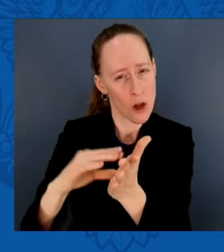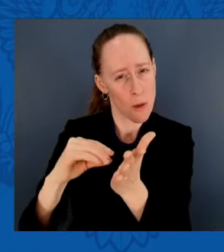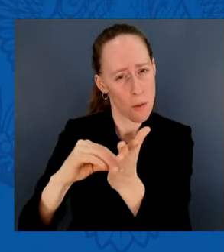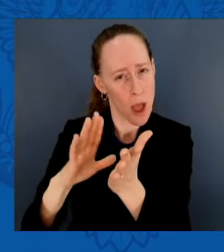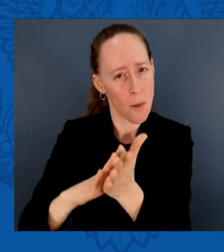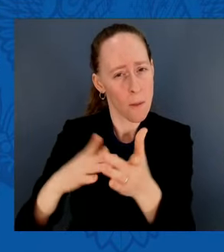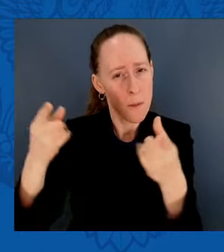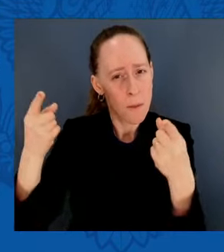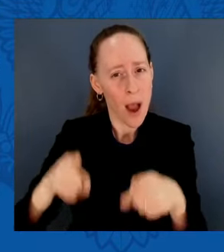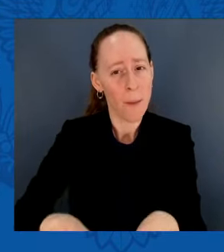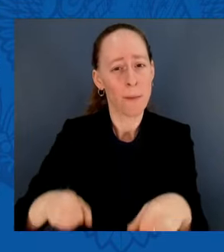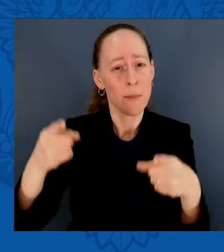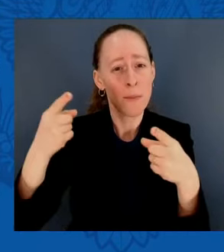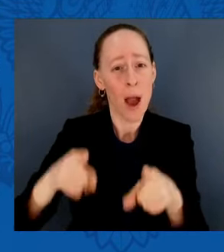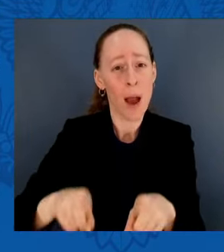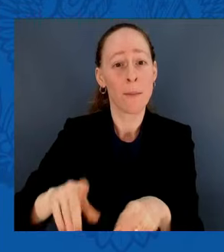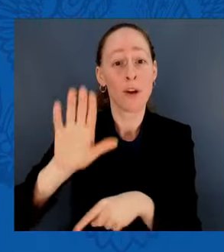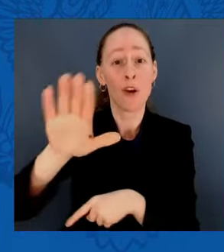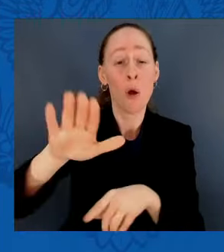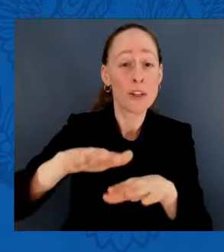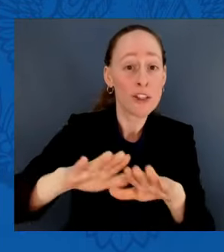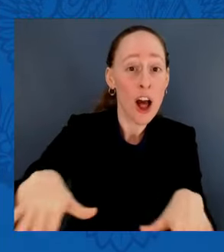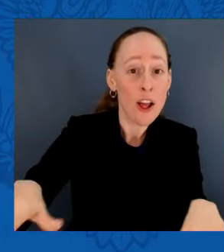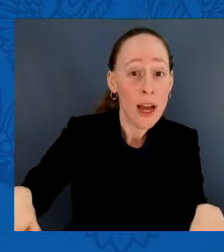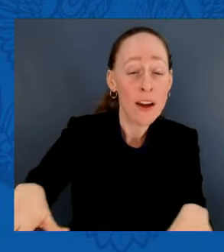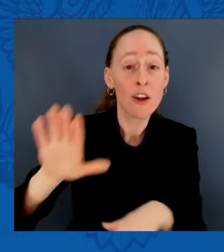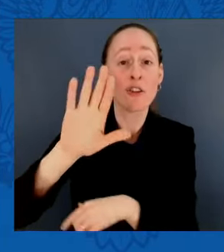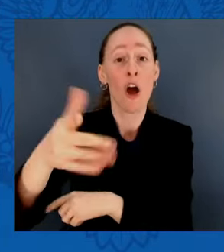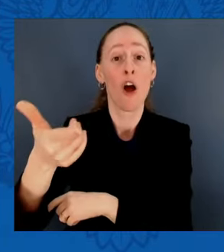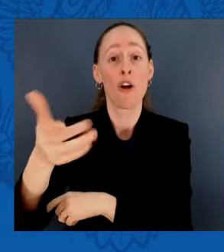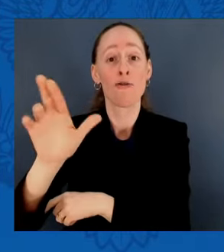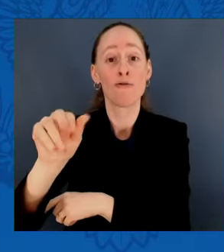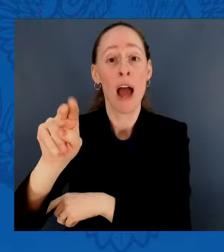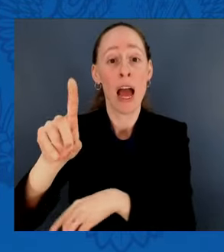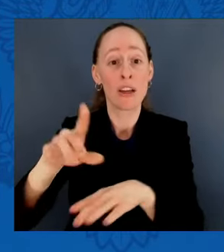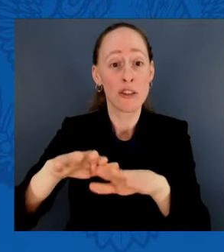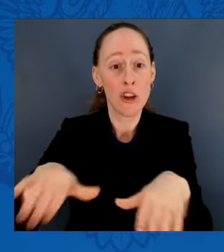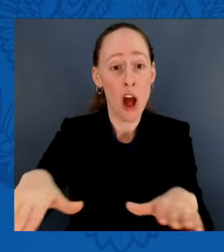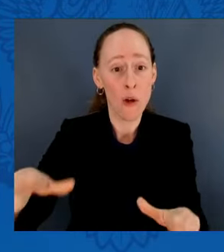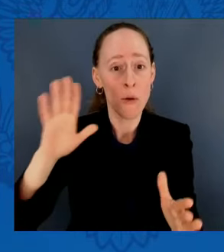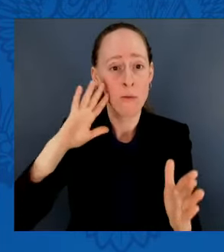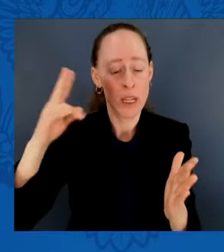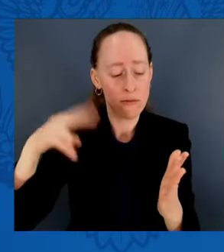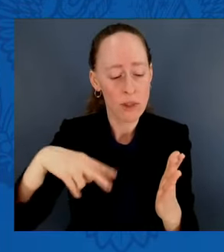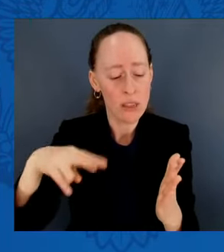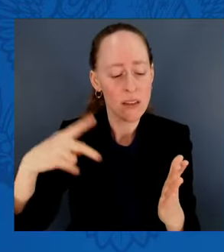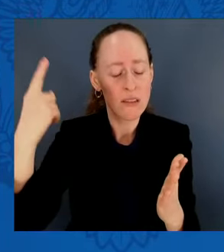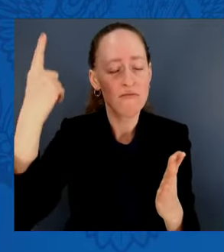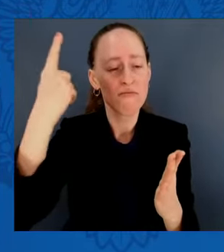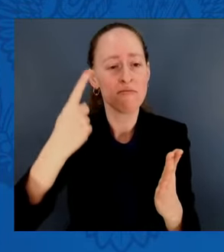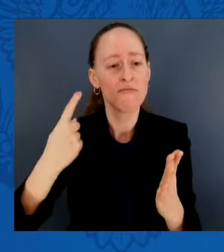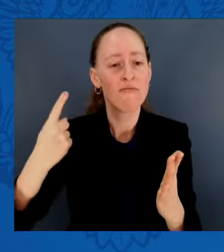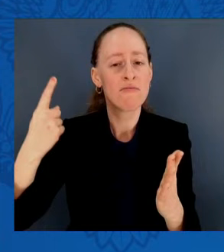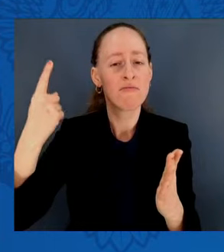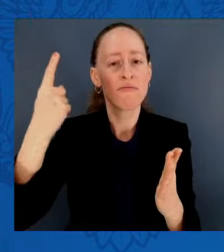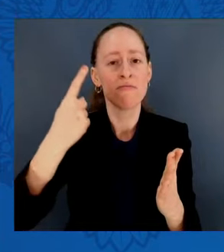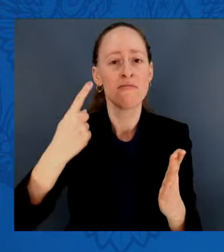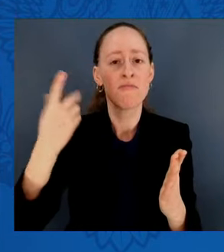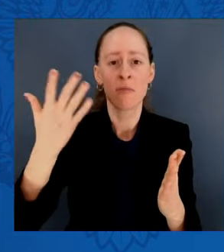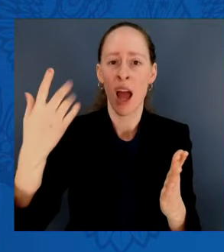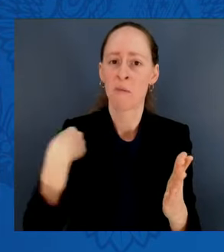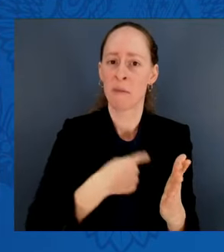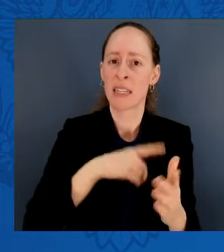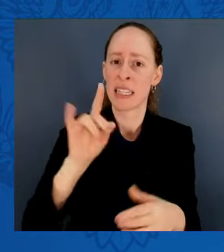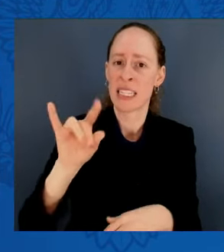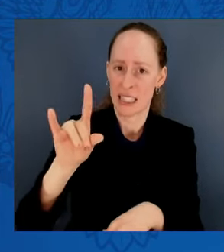day and what we do. History is watching another assault on freedom. Joining us tonight is Latoya Beasley, a social